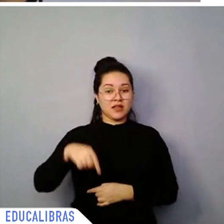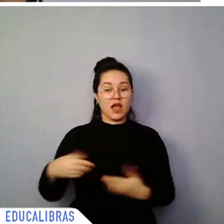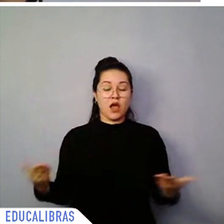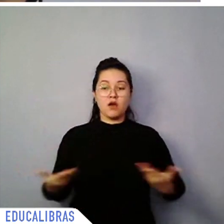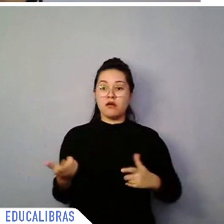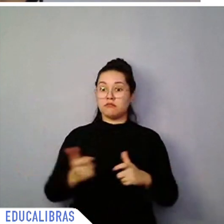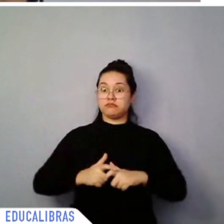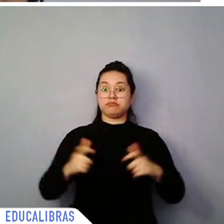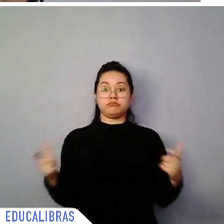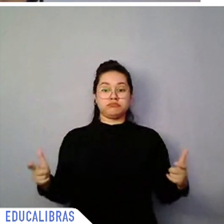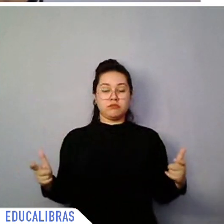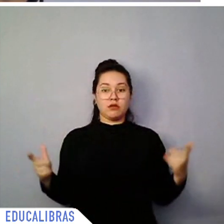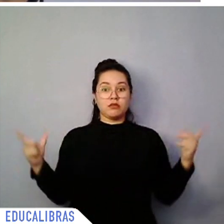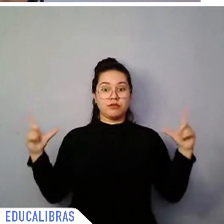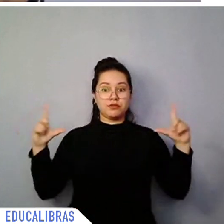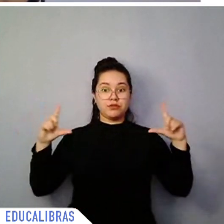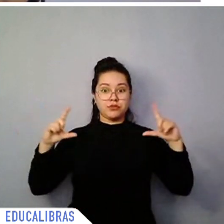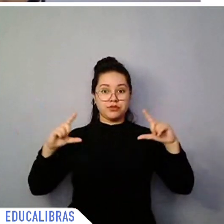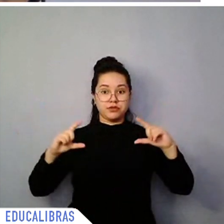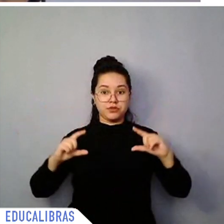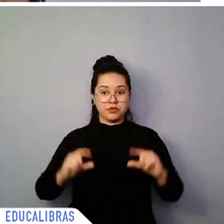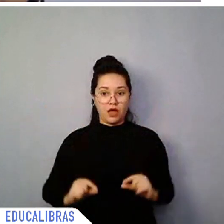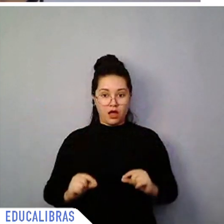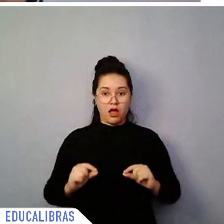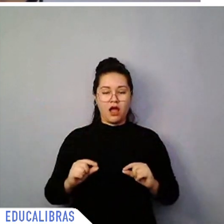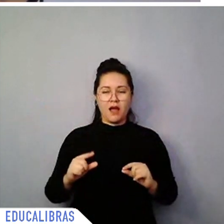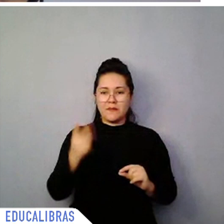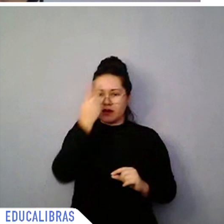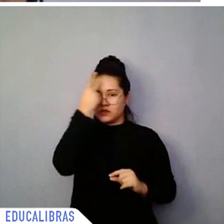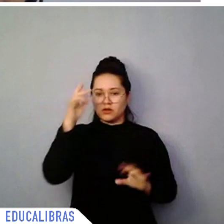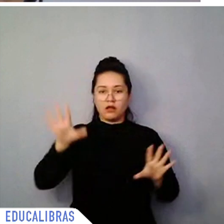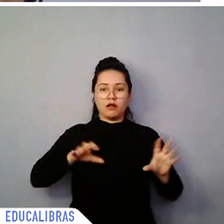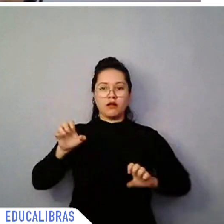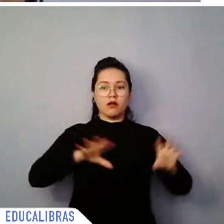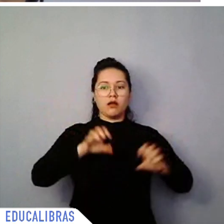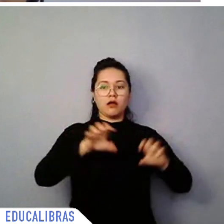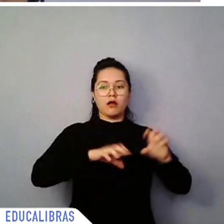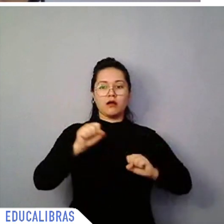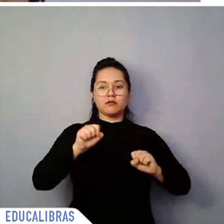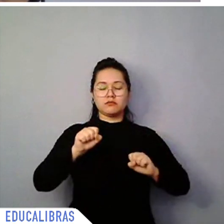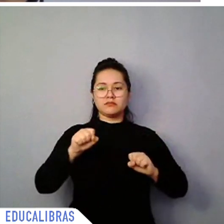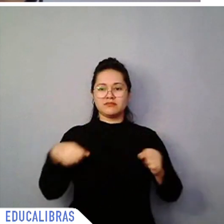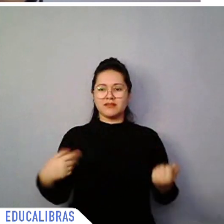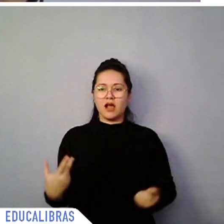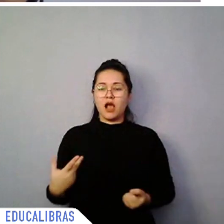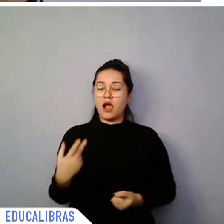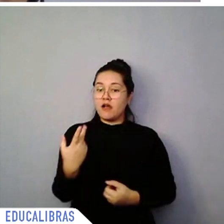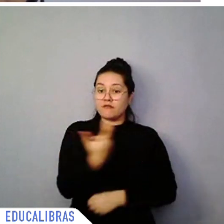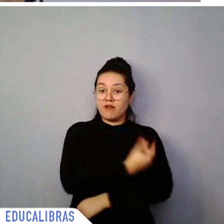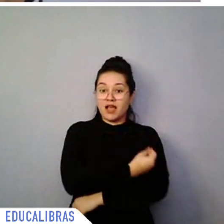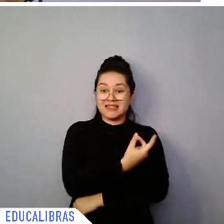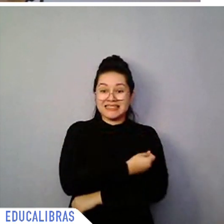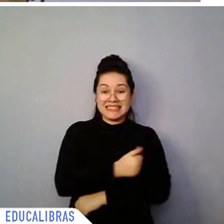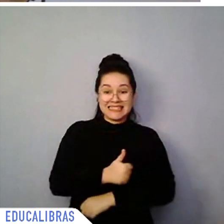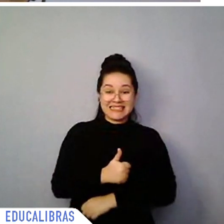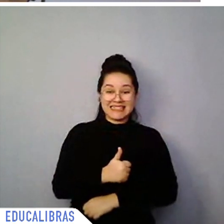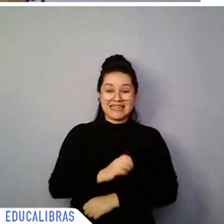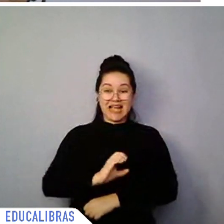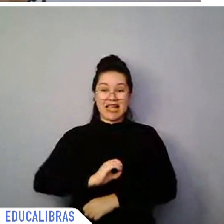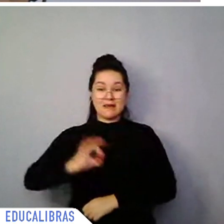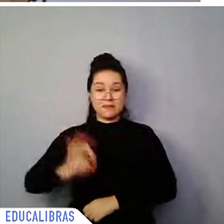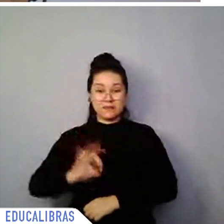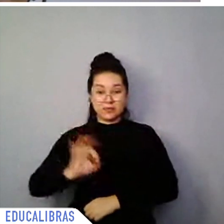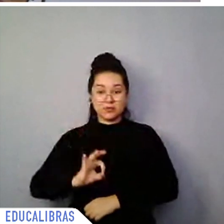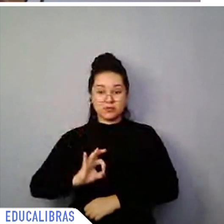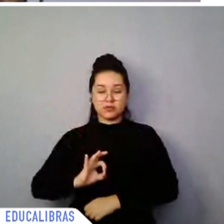we can't do anything. If we manage to reduce the number of cases, vaccines are not 100%